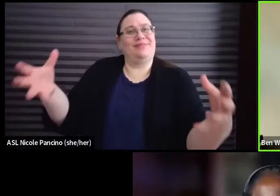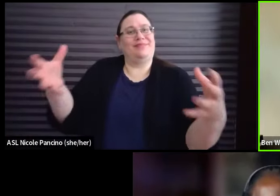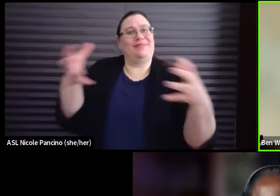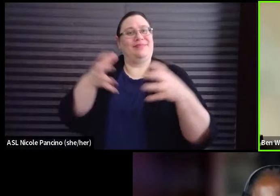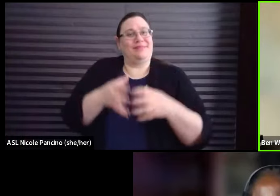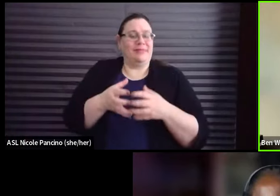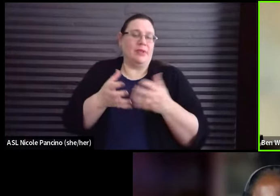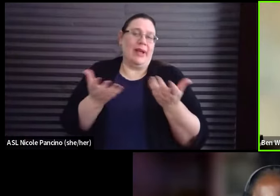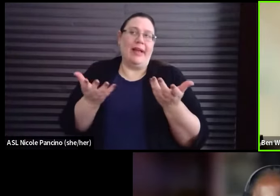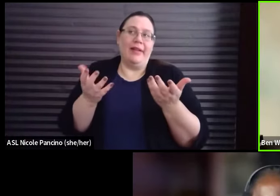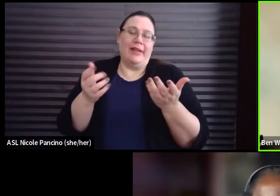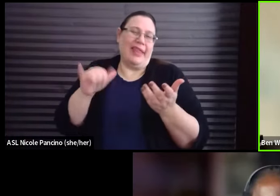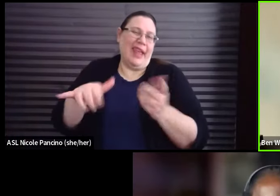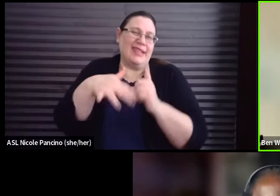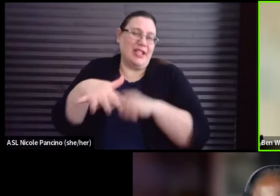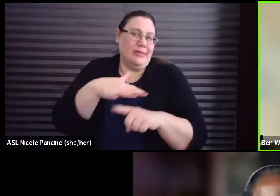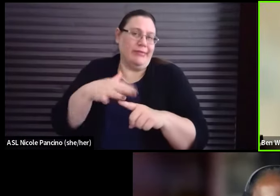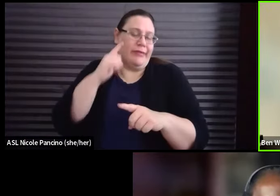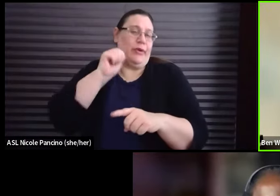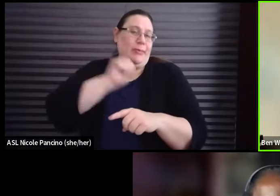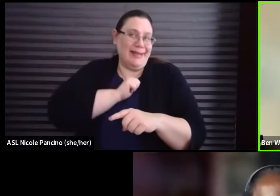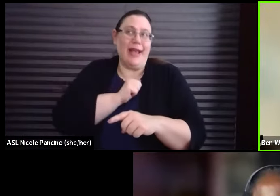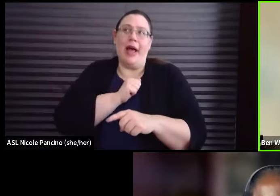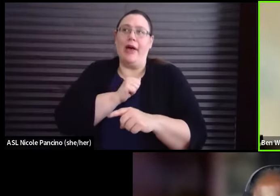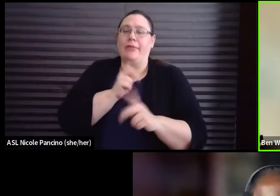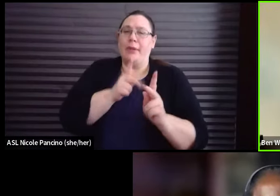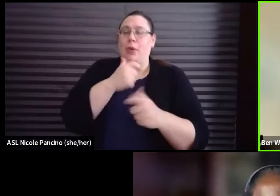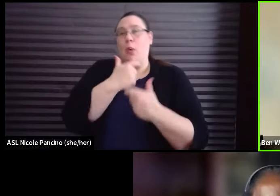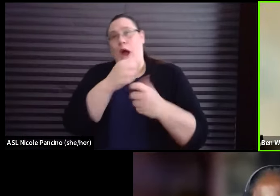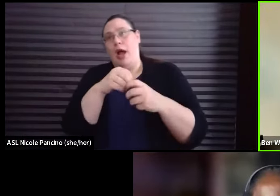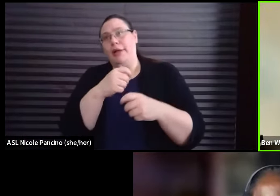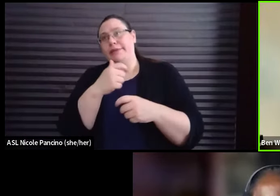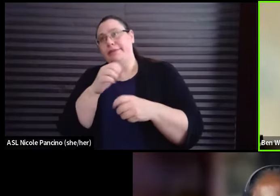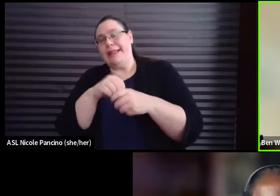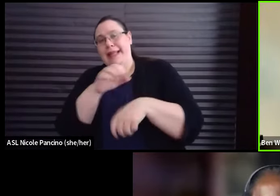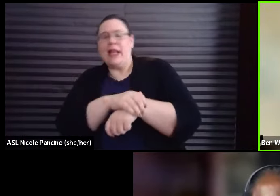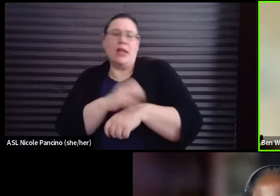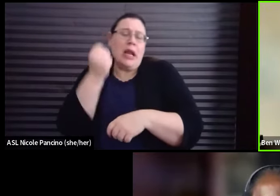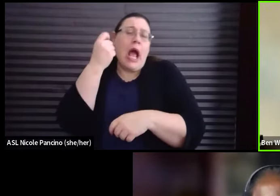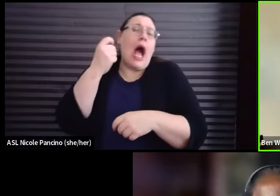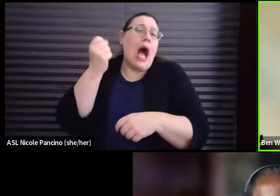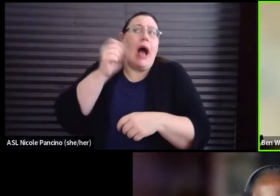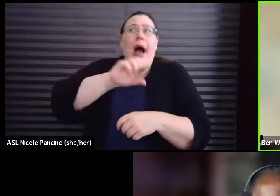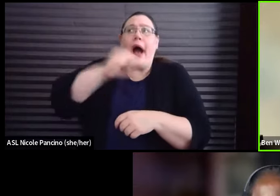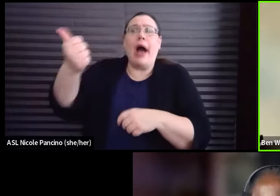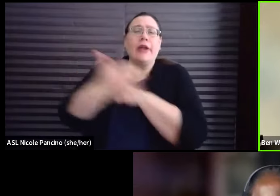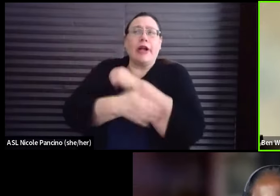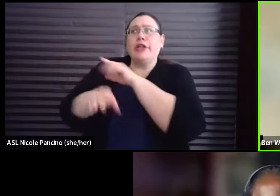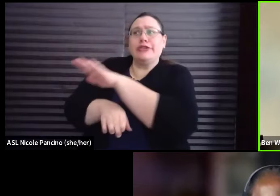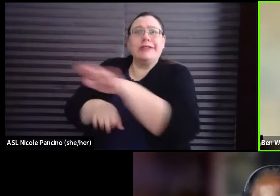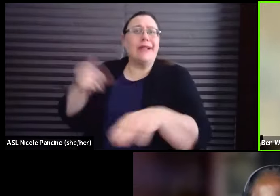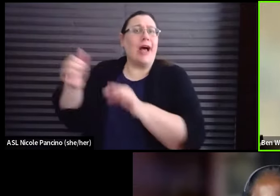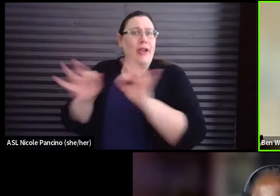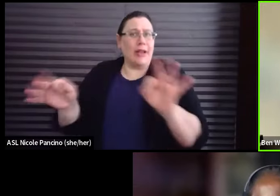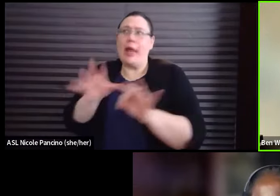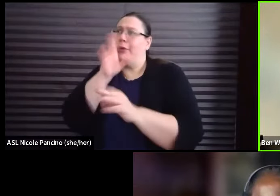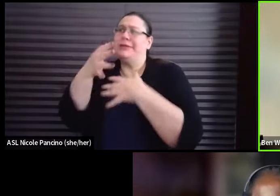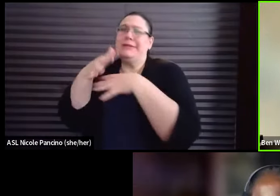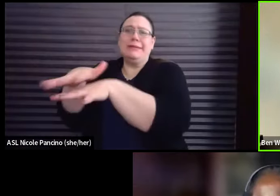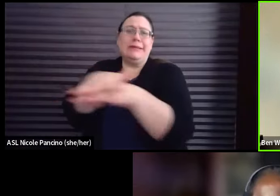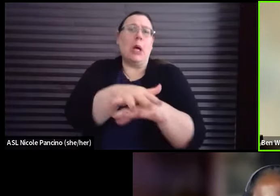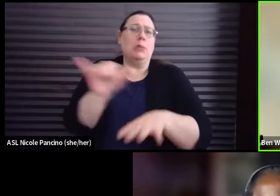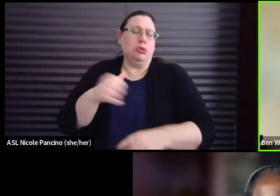this context for myself, an English speaking audience, though you know, these get dubbed into other languages as well,